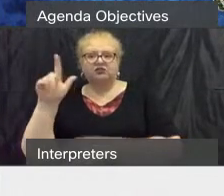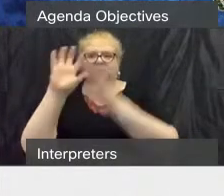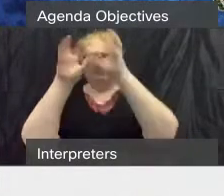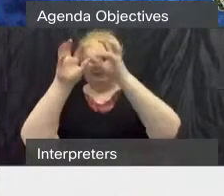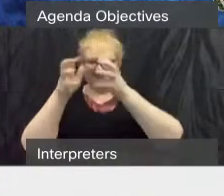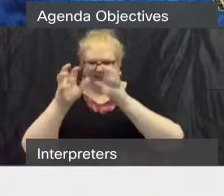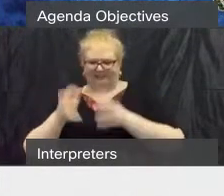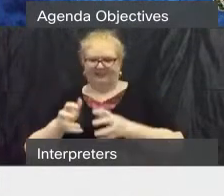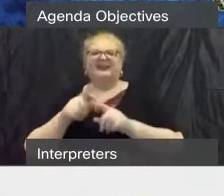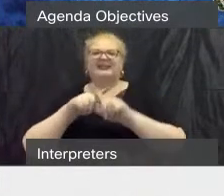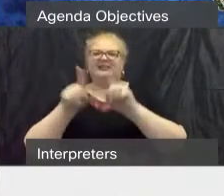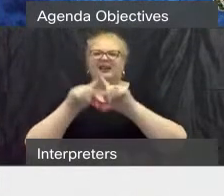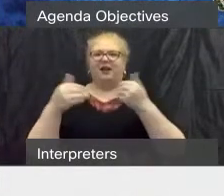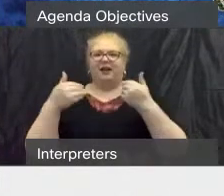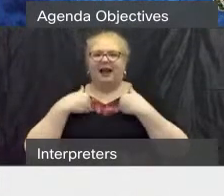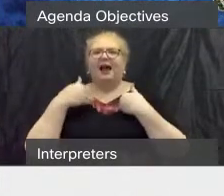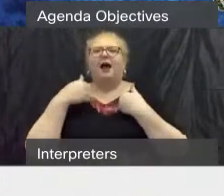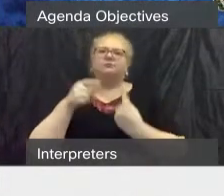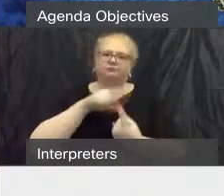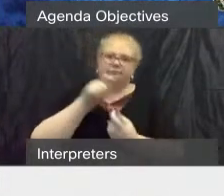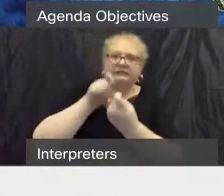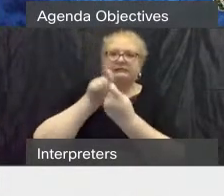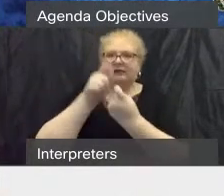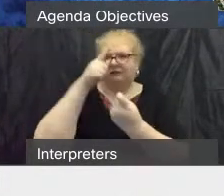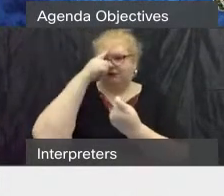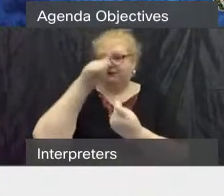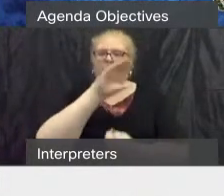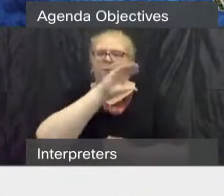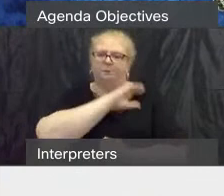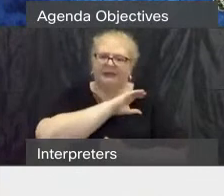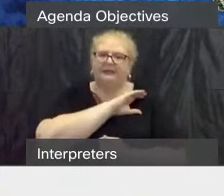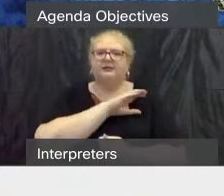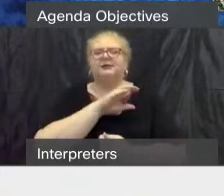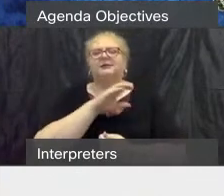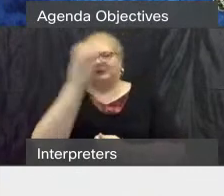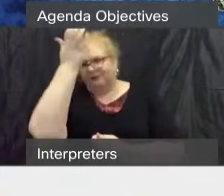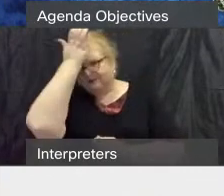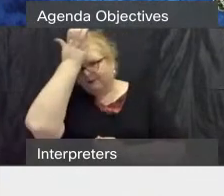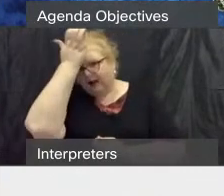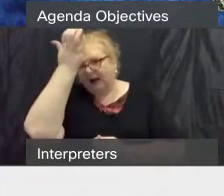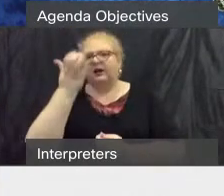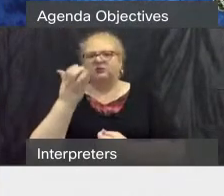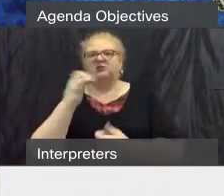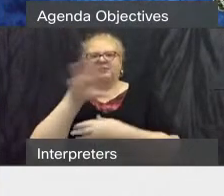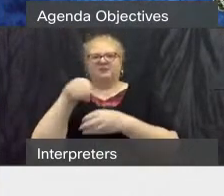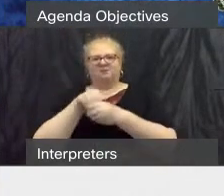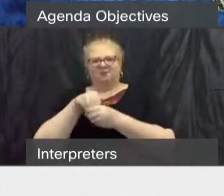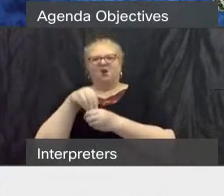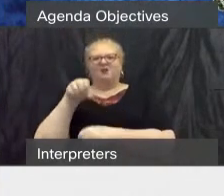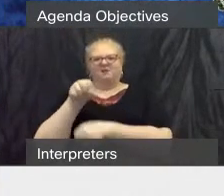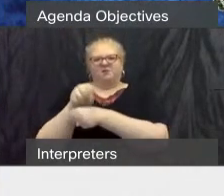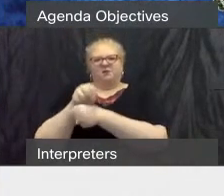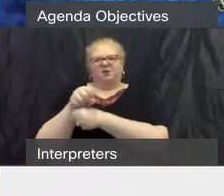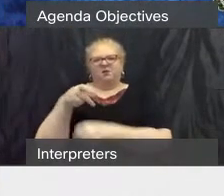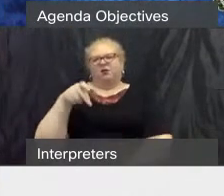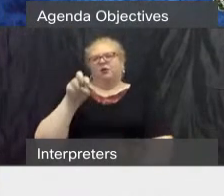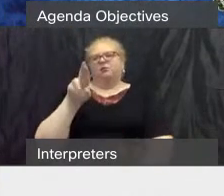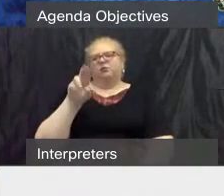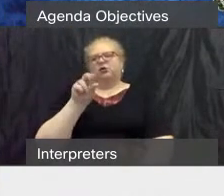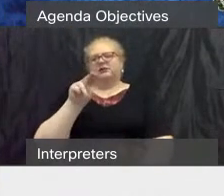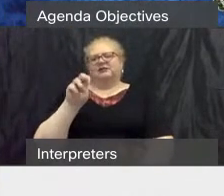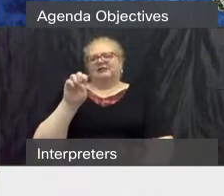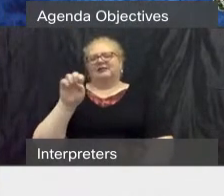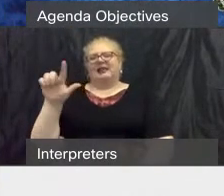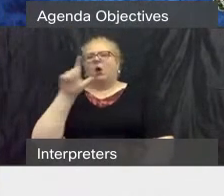particularly in police and fire. And that's all part of the personnel cost, the cost of the personnel that operate the